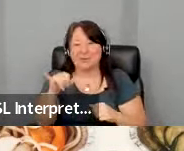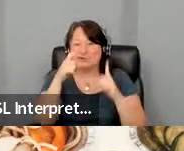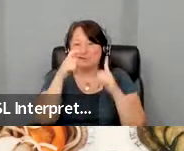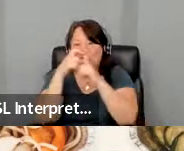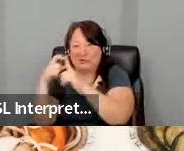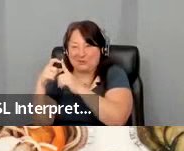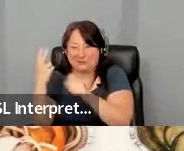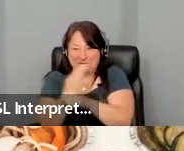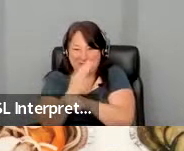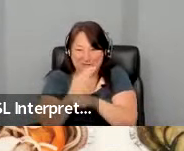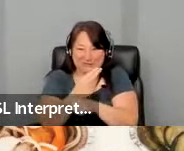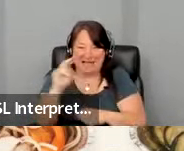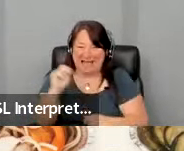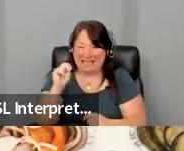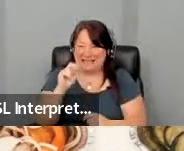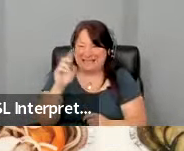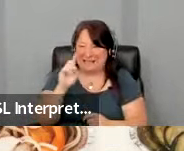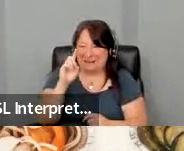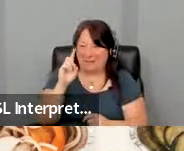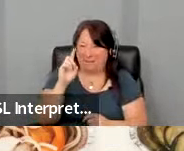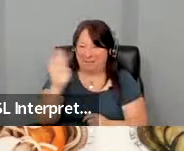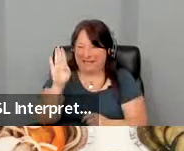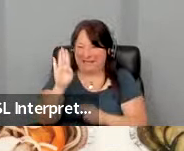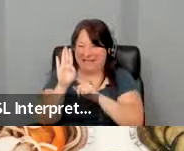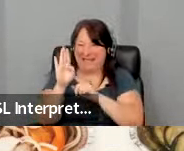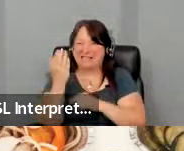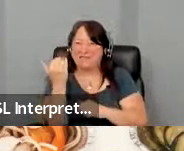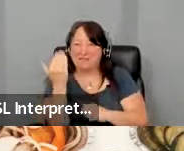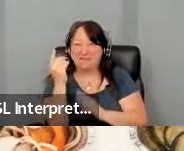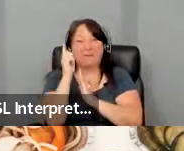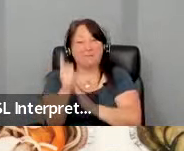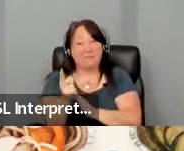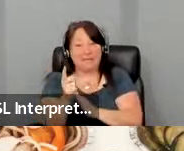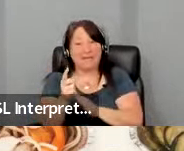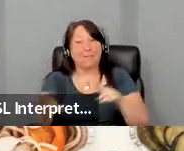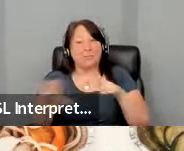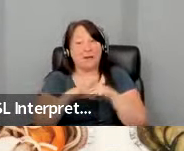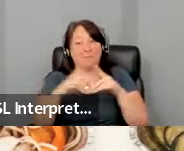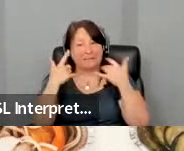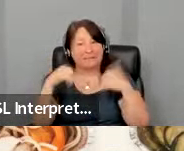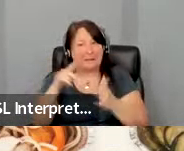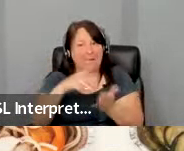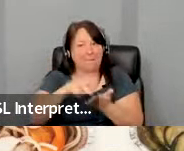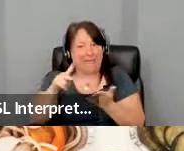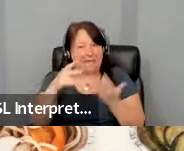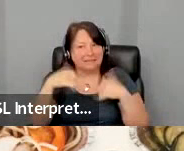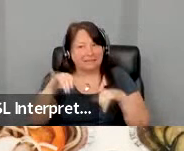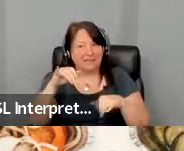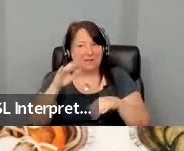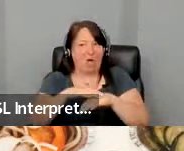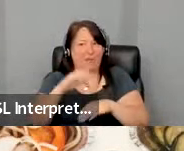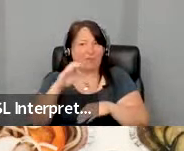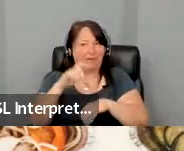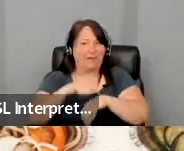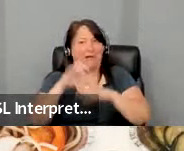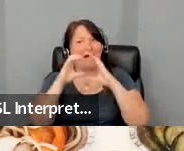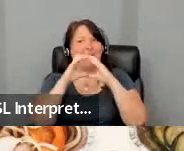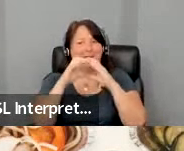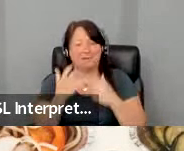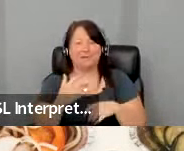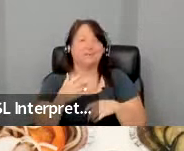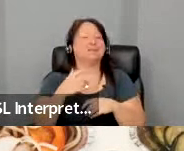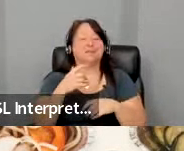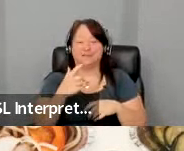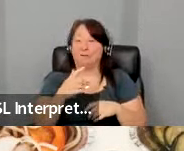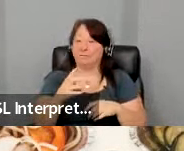The NDB is a 15-minute break, but you're still on the clock. So unlike the meal break, where the 30 minutes to an hour you go off the